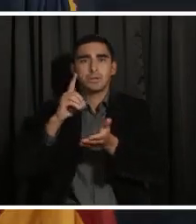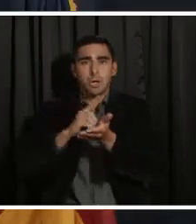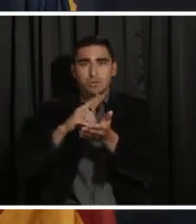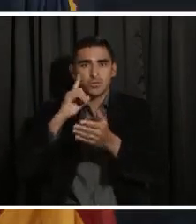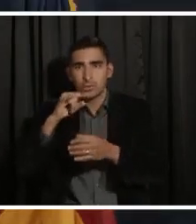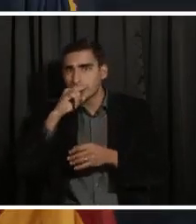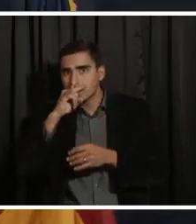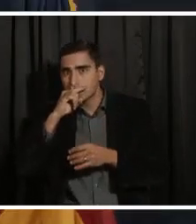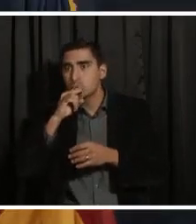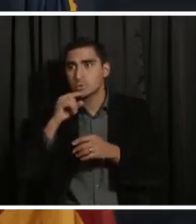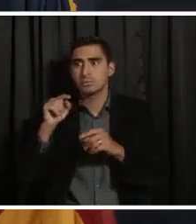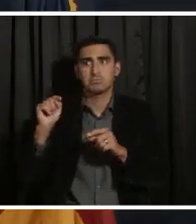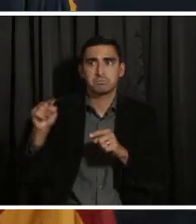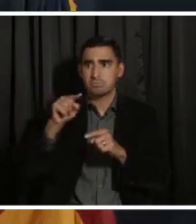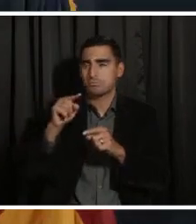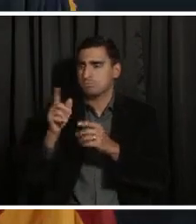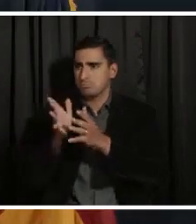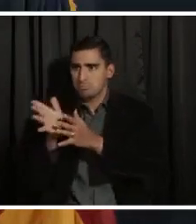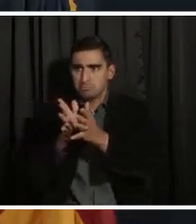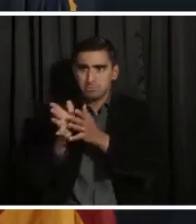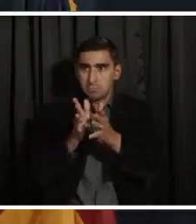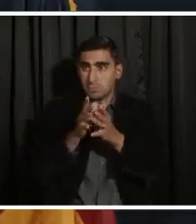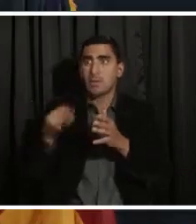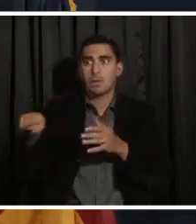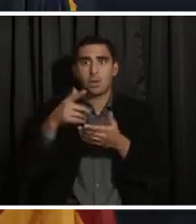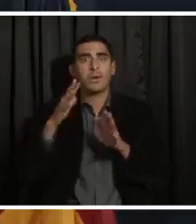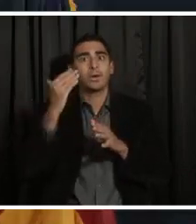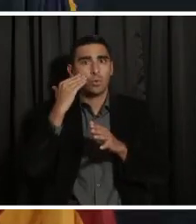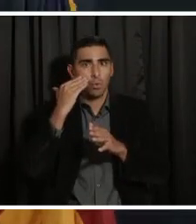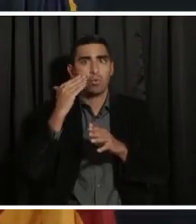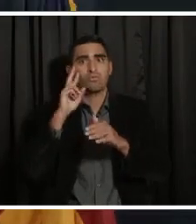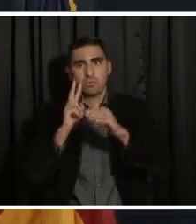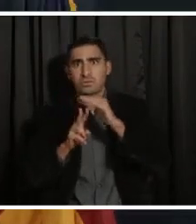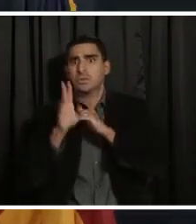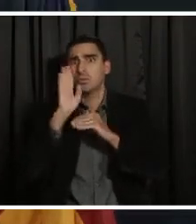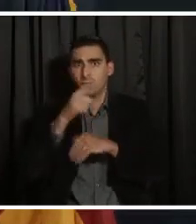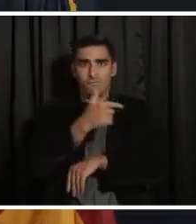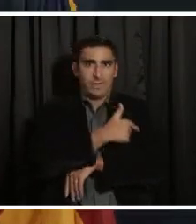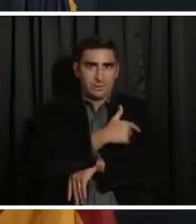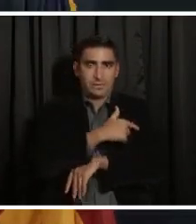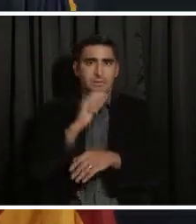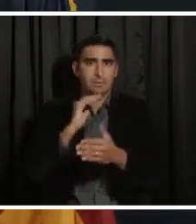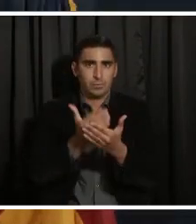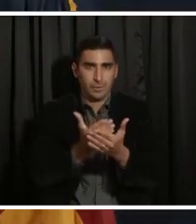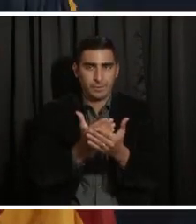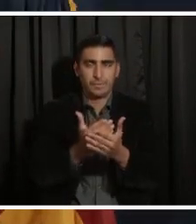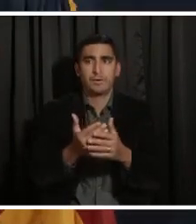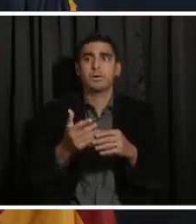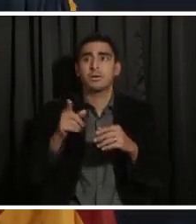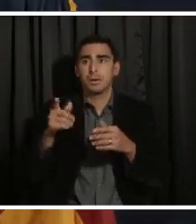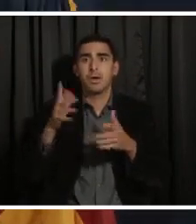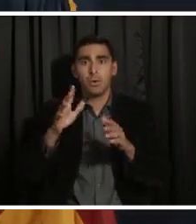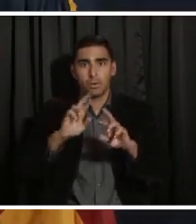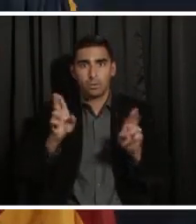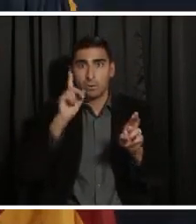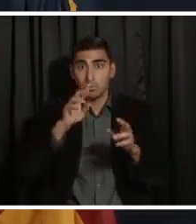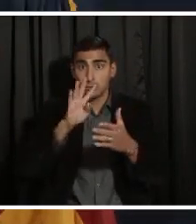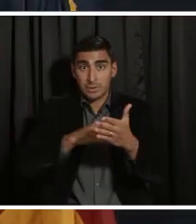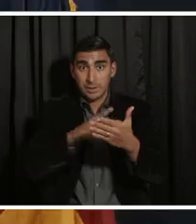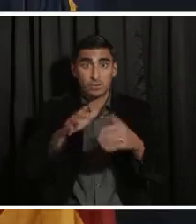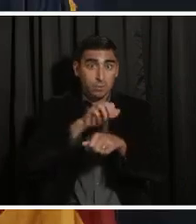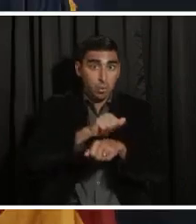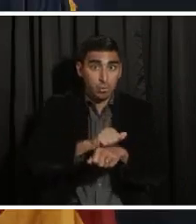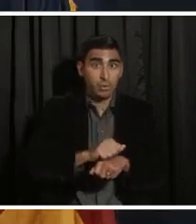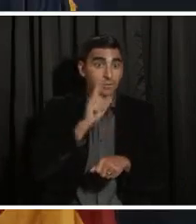to ensure that they are aware that the vaccine is coming, that they are ready to begin scheduling their 5 to 11-year-olds and their